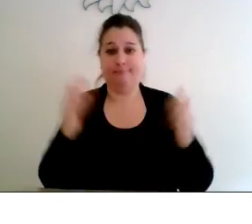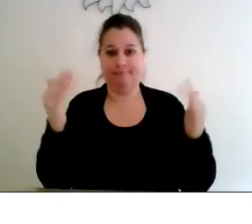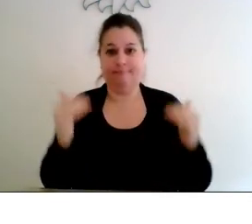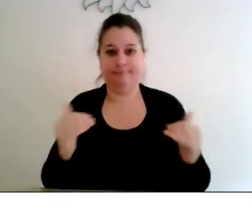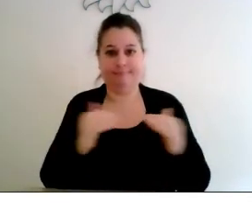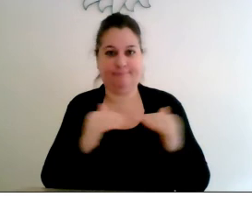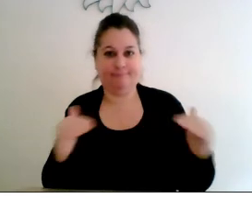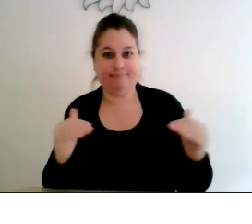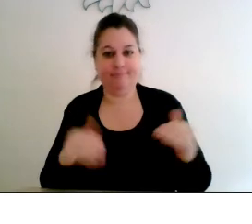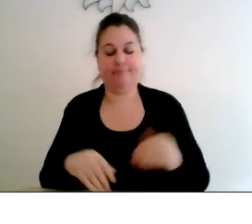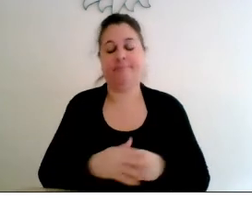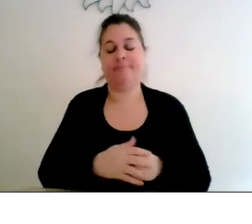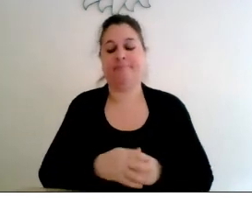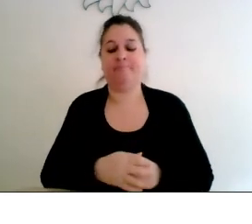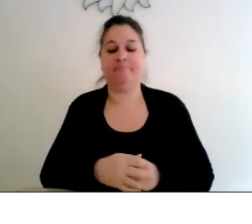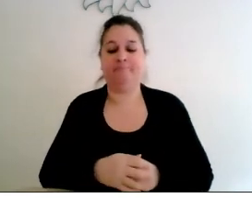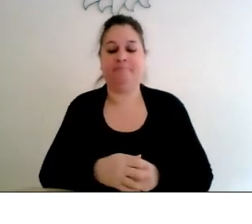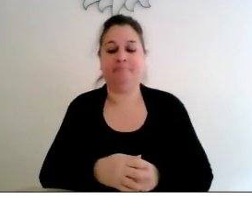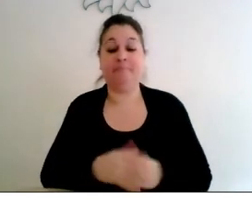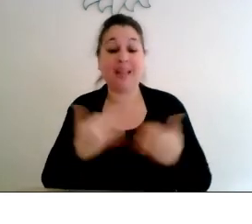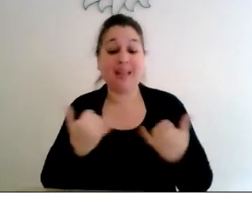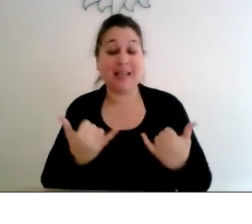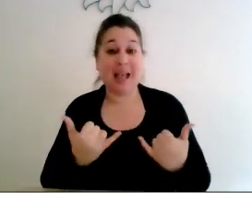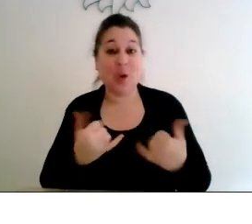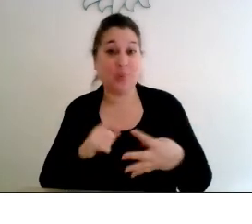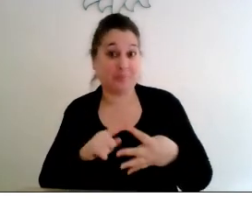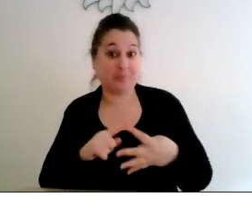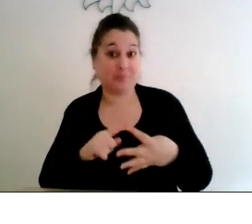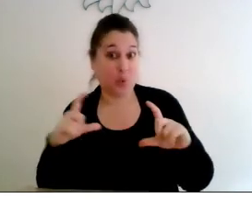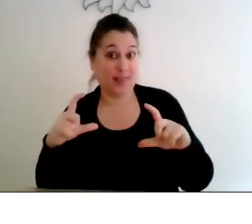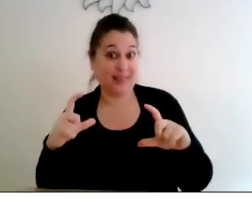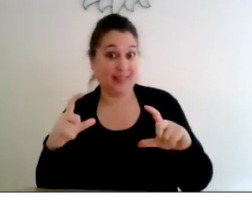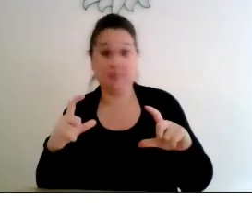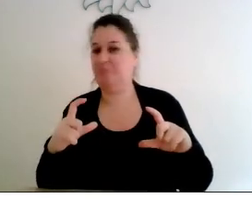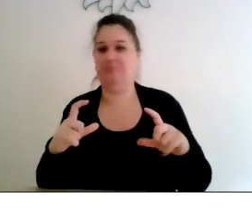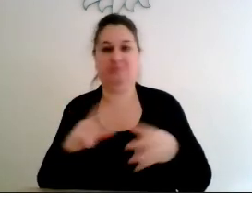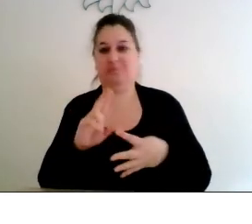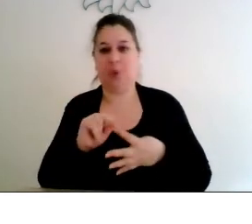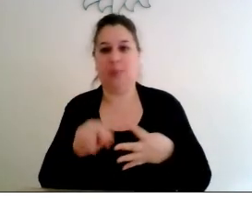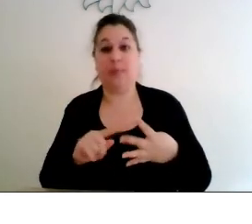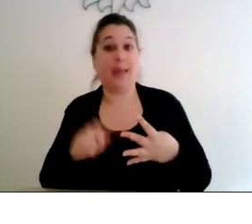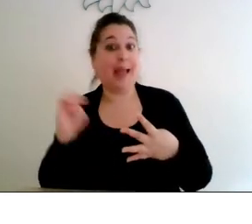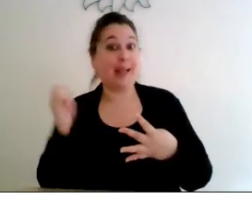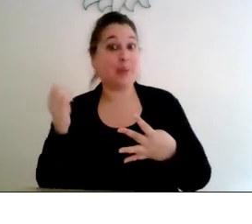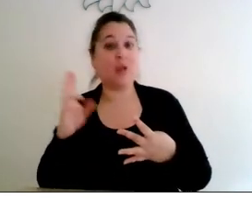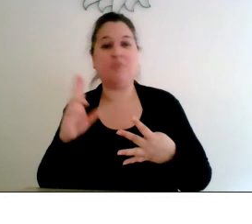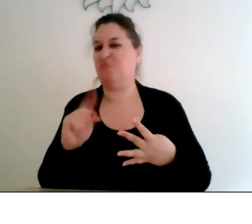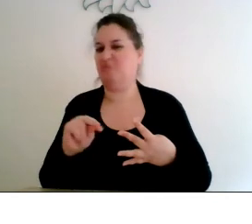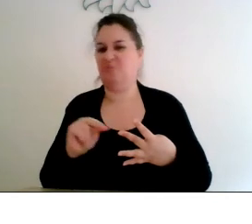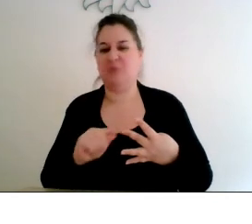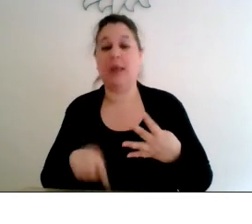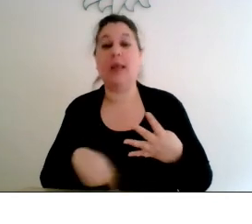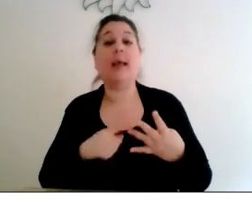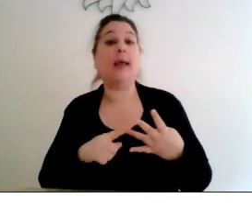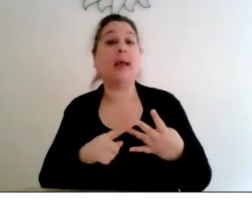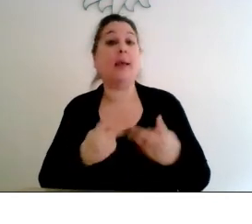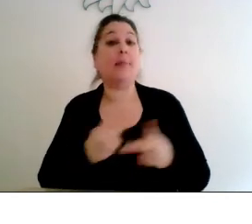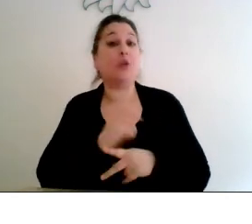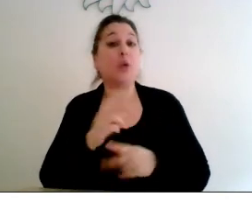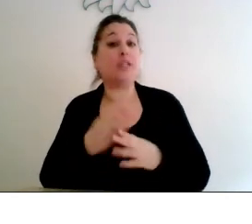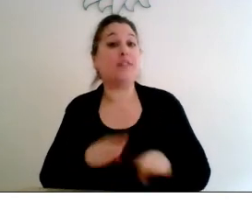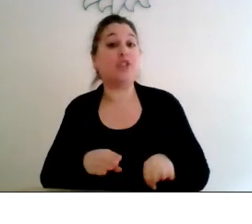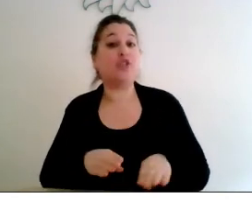Okay, now ask myself, do I see any more parentheses? Nope. Any exponents? Nope. Multiplication or division? Yes, but which one